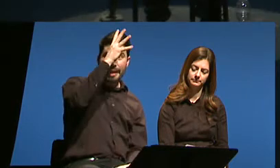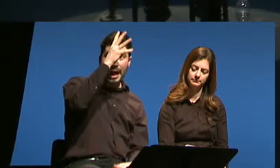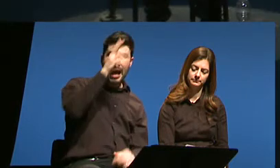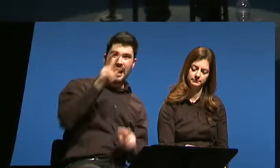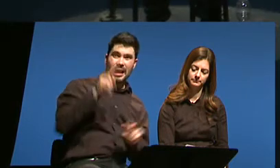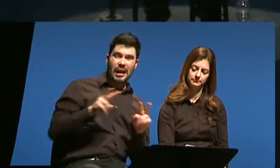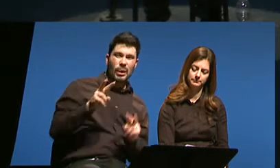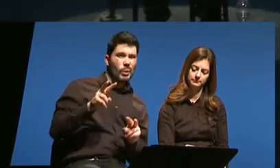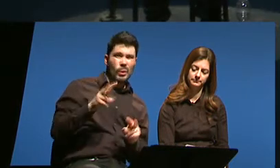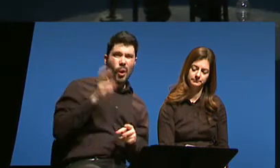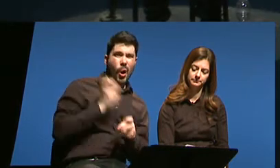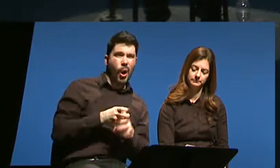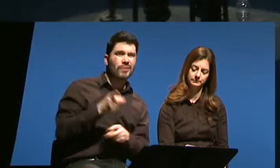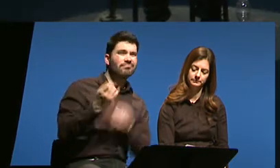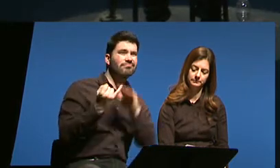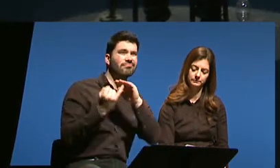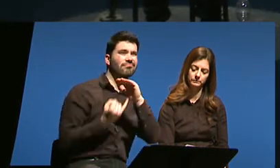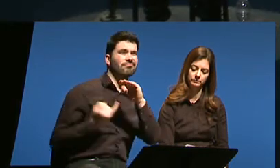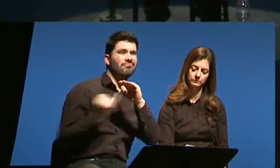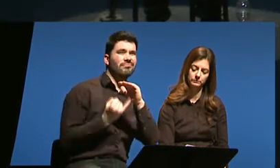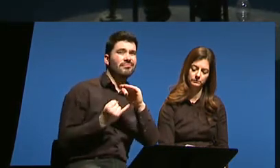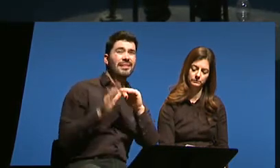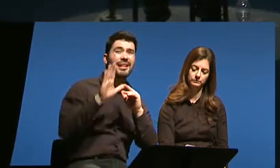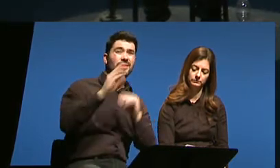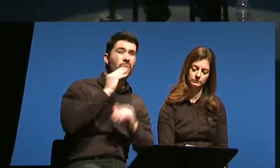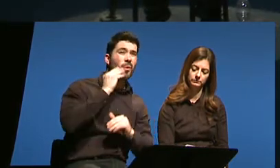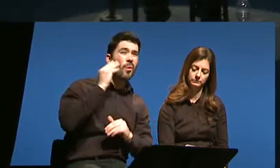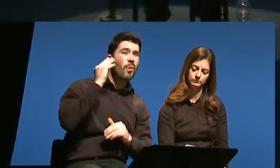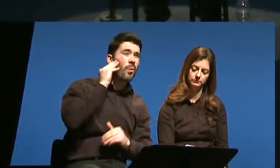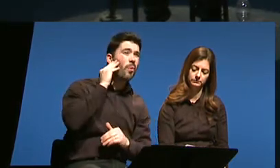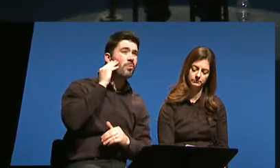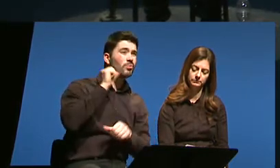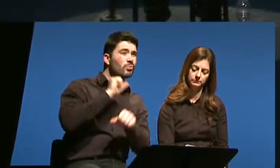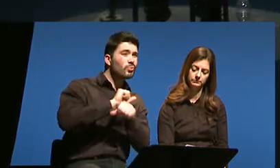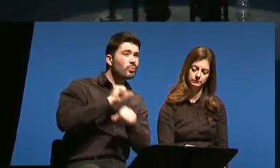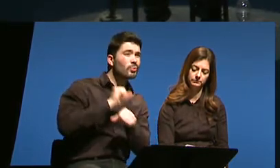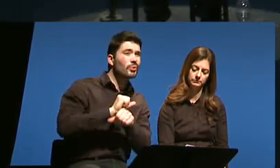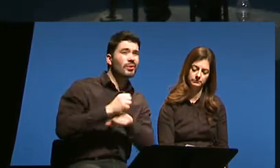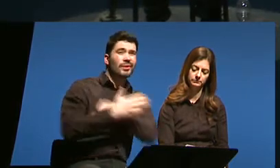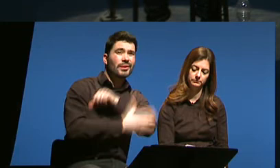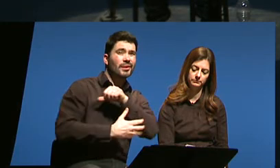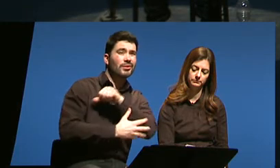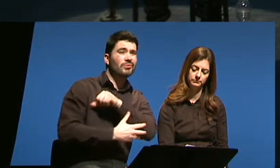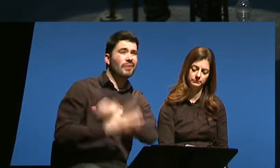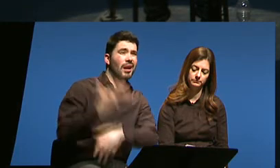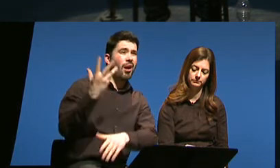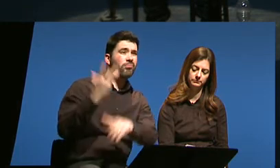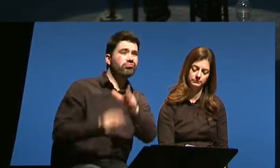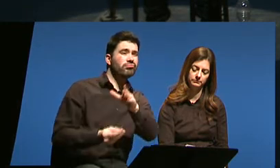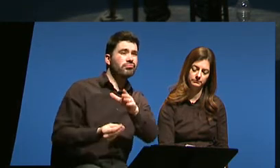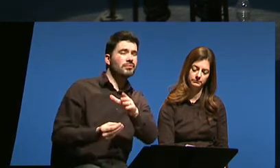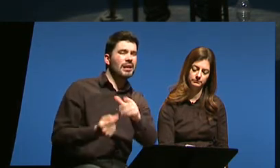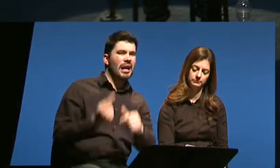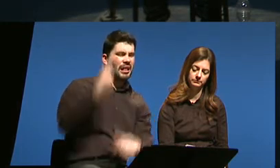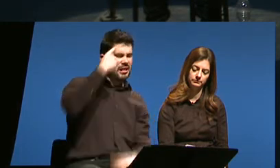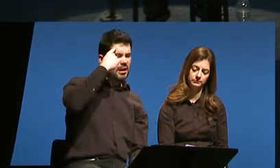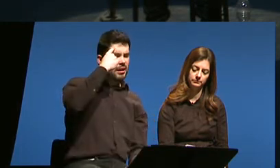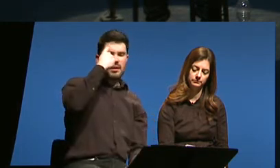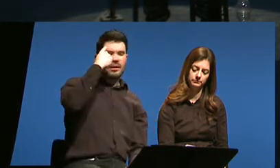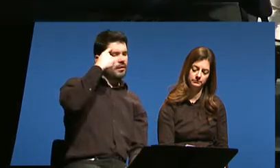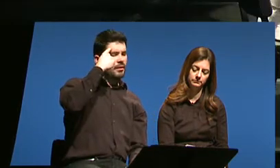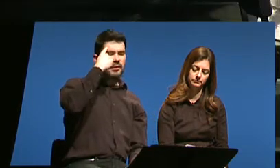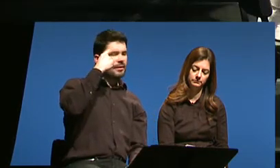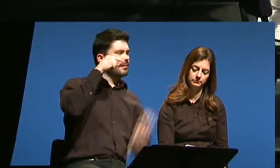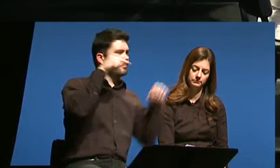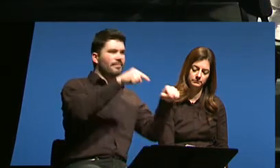feels isolated here. He has lost his home, his career, and his country. I think to myself, this is